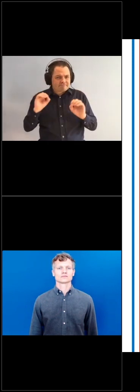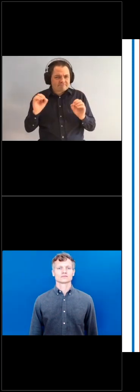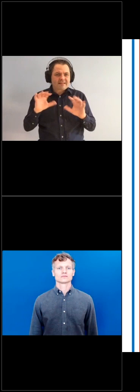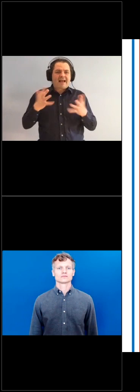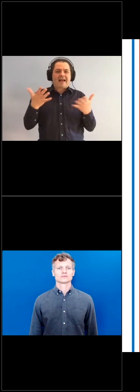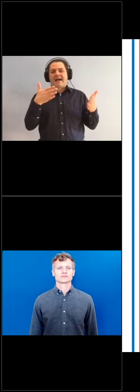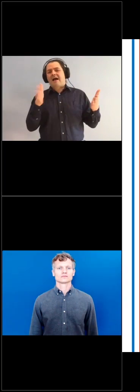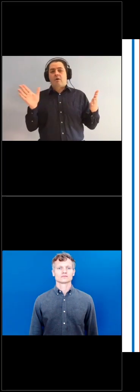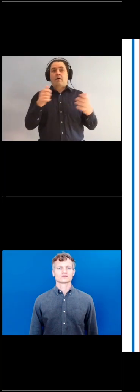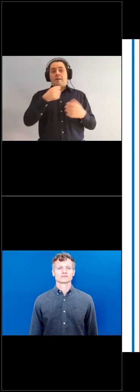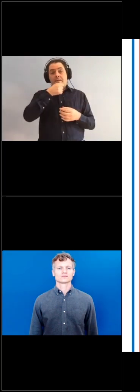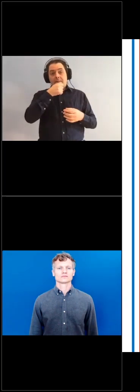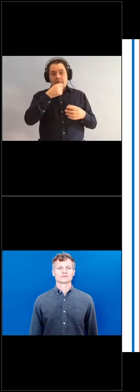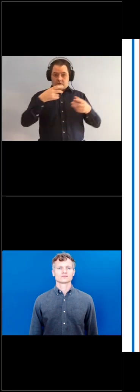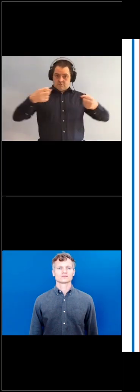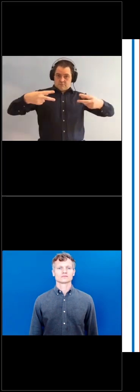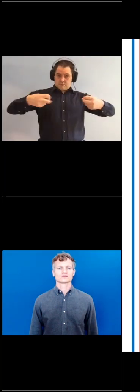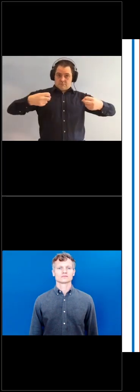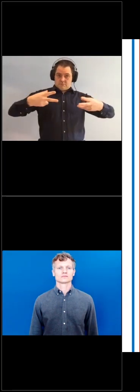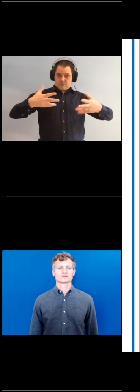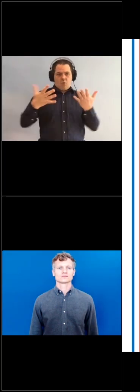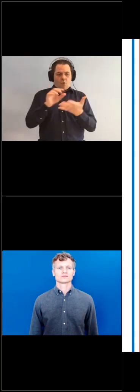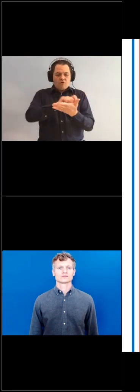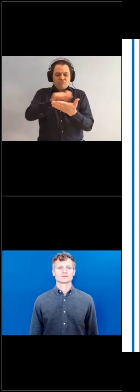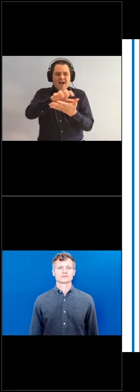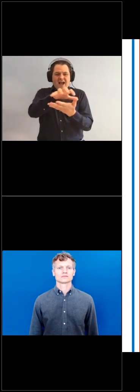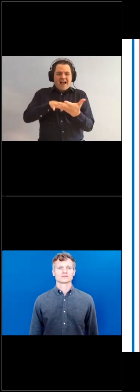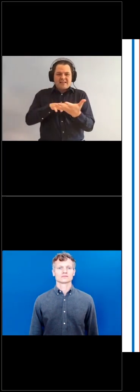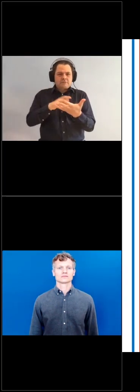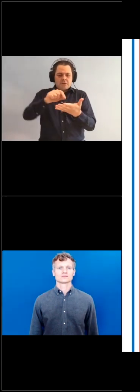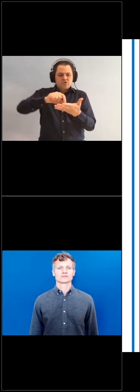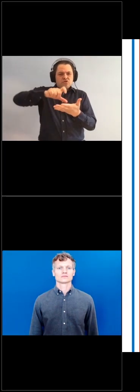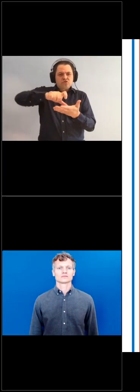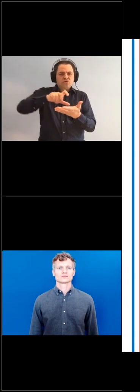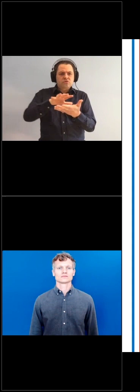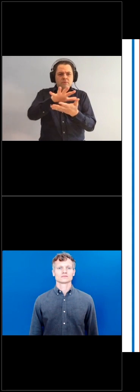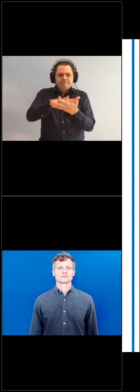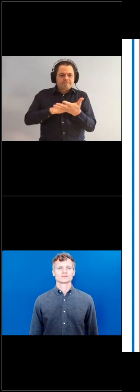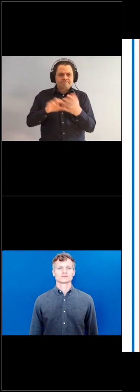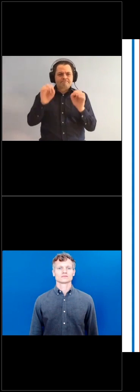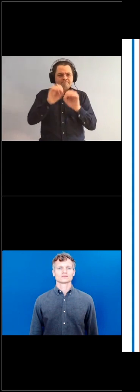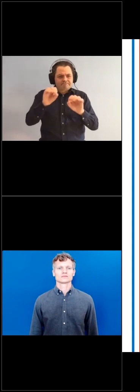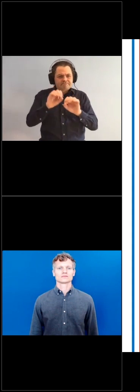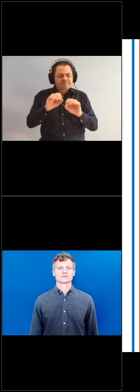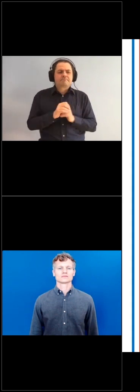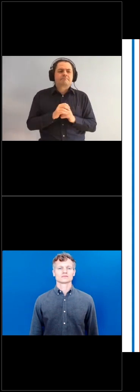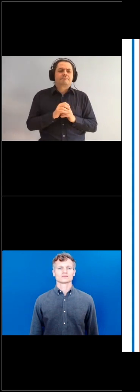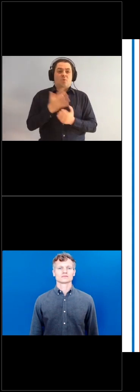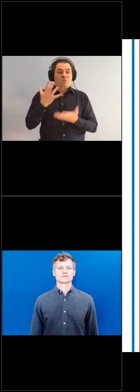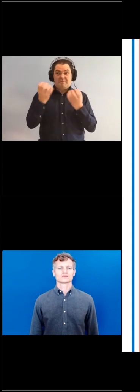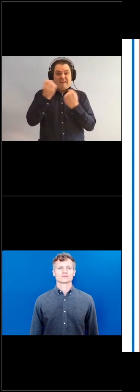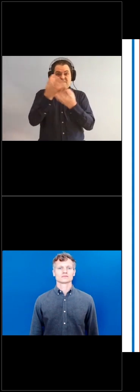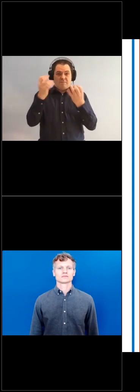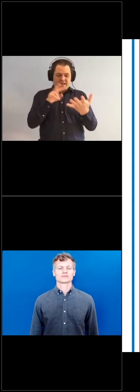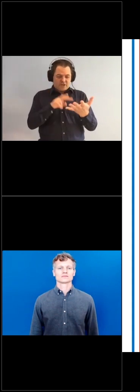subtitled, or written information that actually is not in accessible formats, or information that doesn't sufficiently